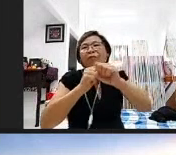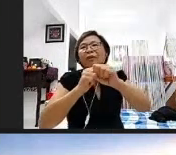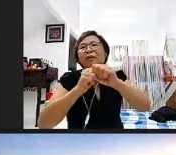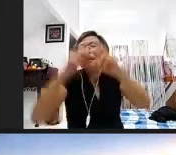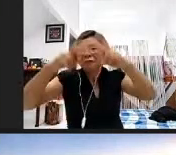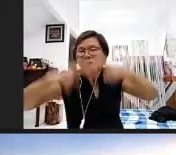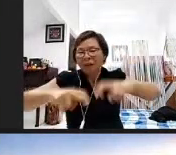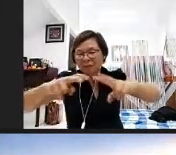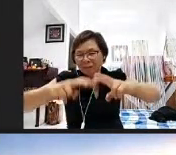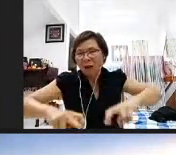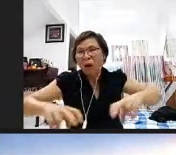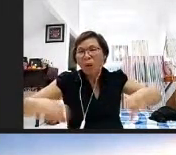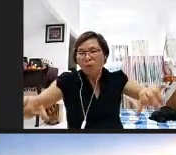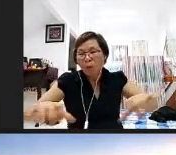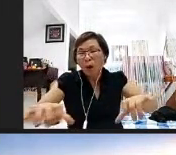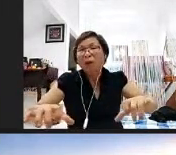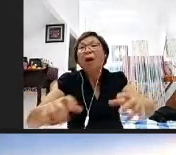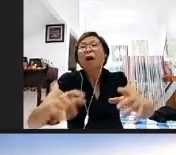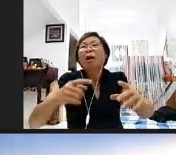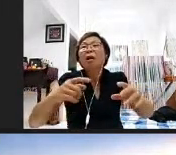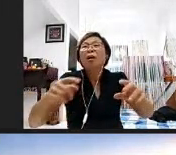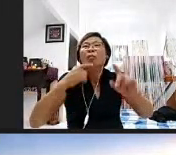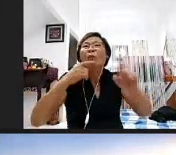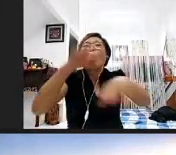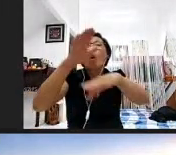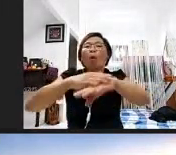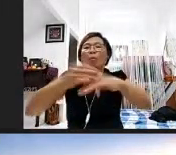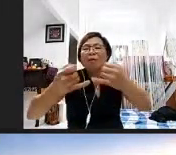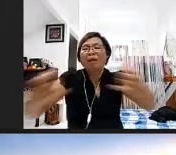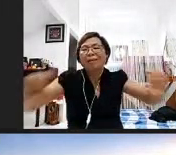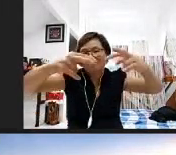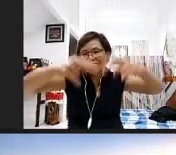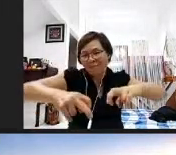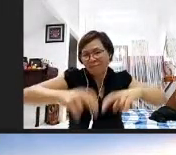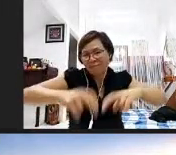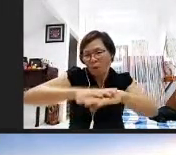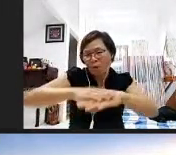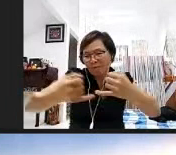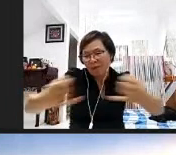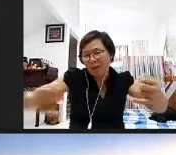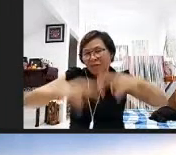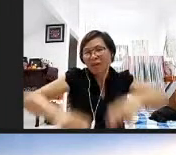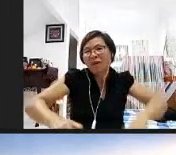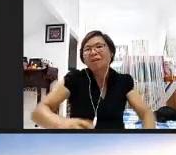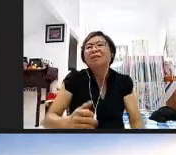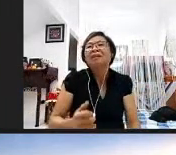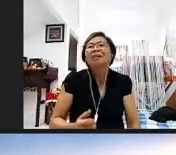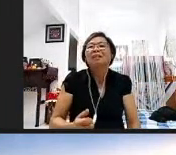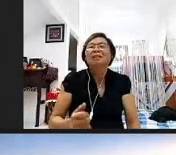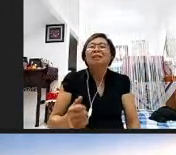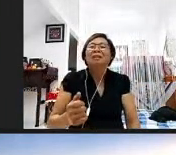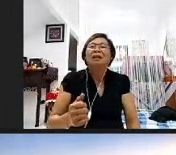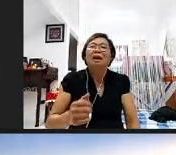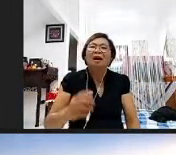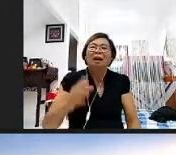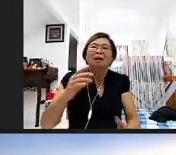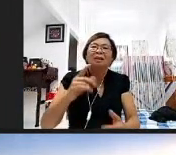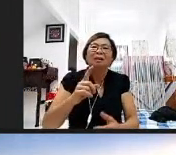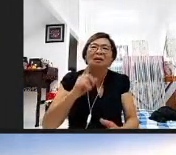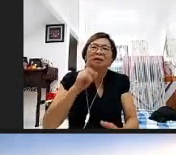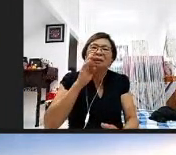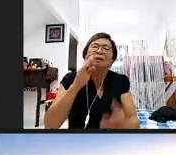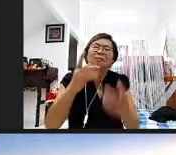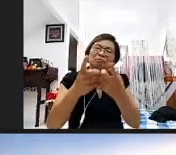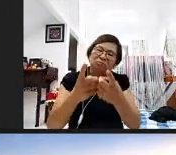the youngsters are the one who respond to online study. Because the second group, the single, divorce, or widow, not